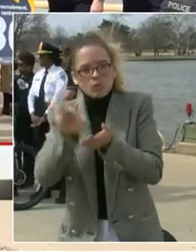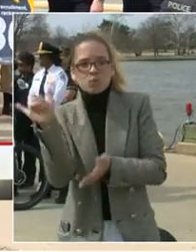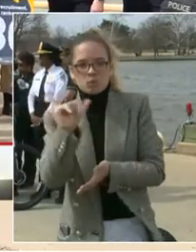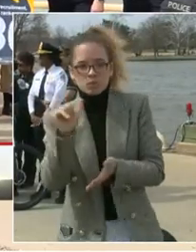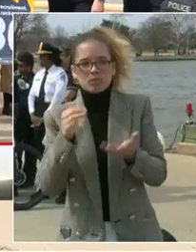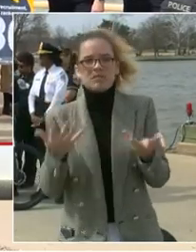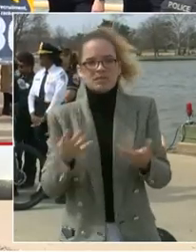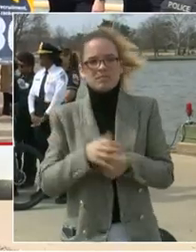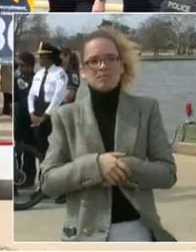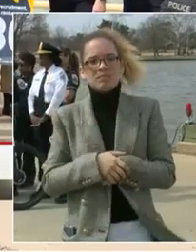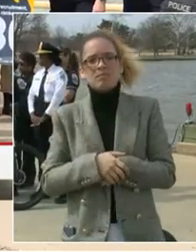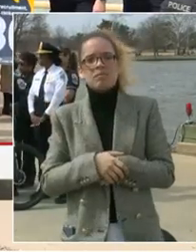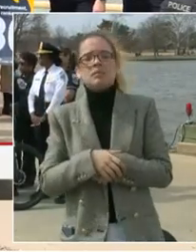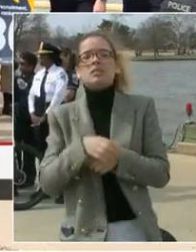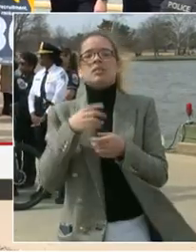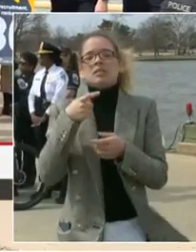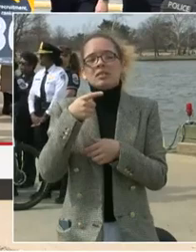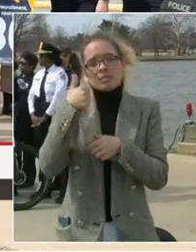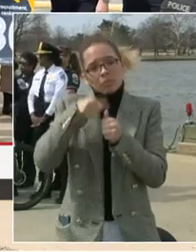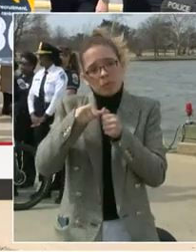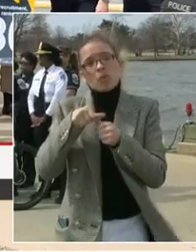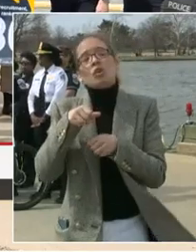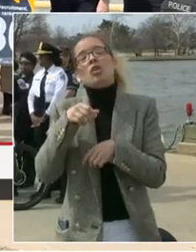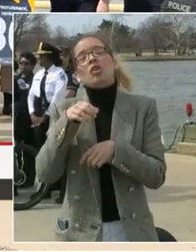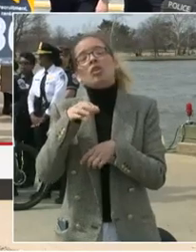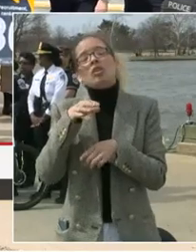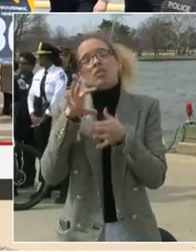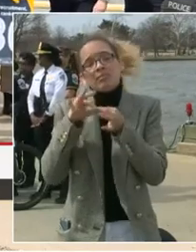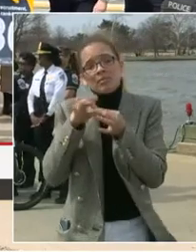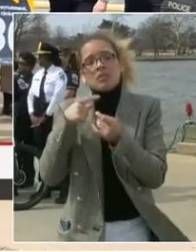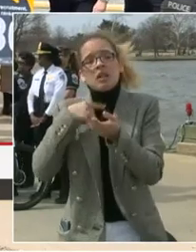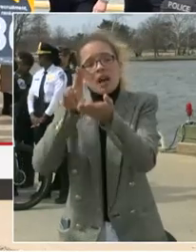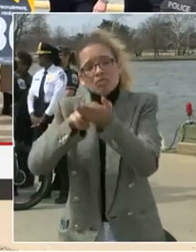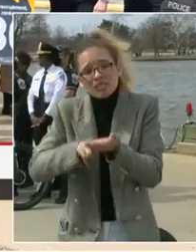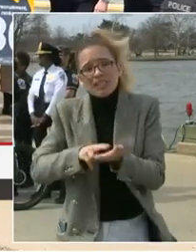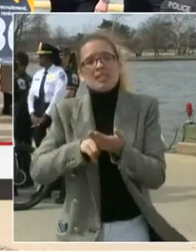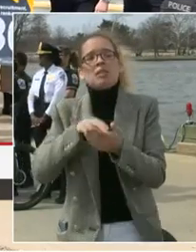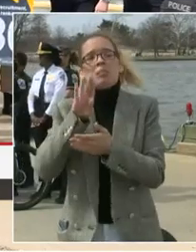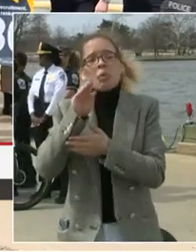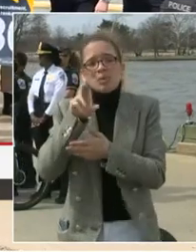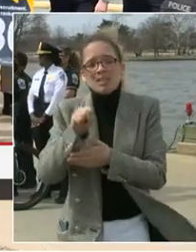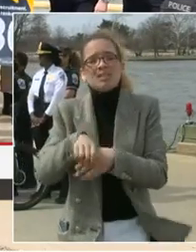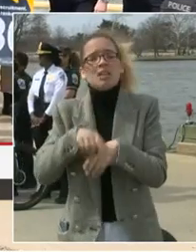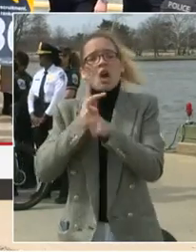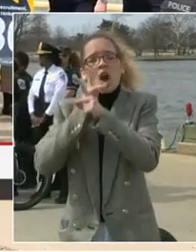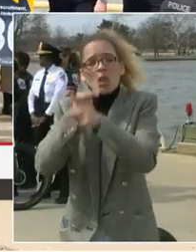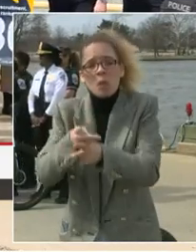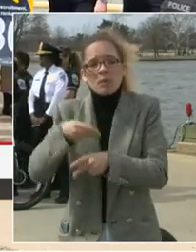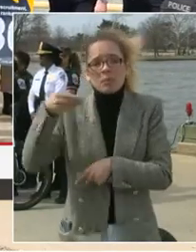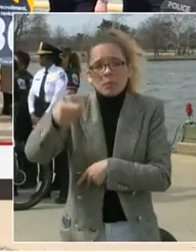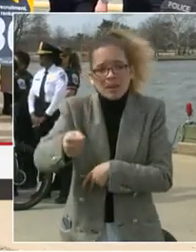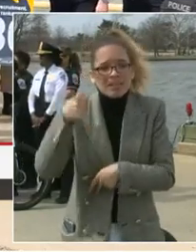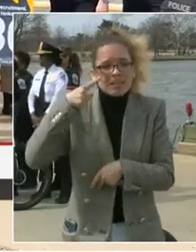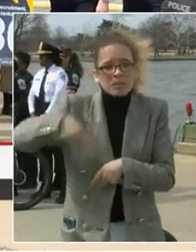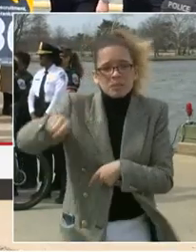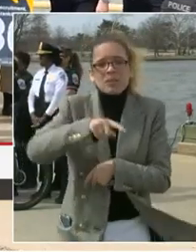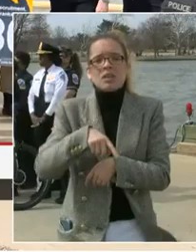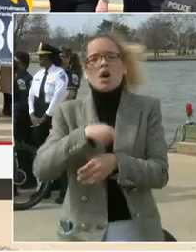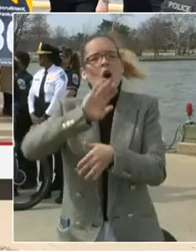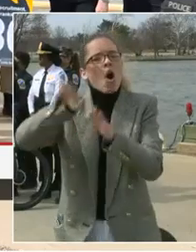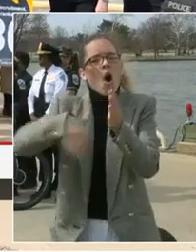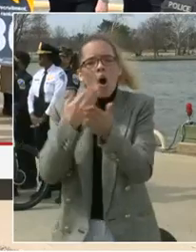retention programs, from signing bonuses to loan repayment to all of the professional services and